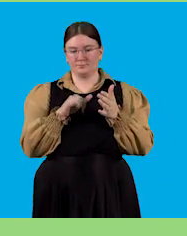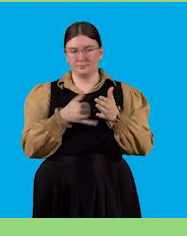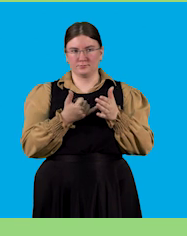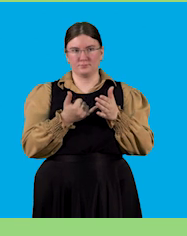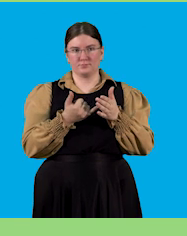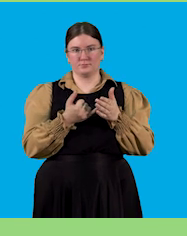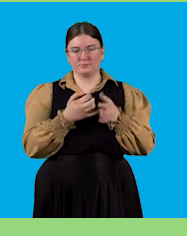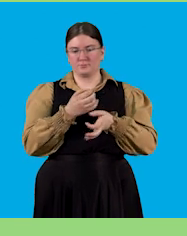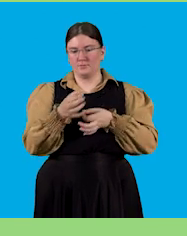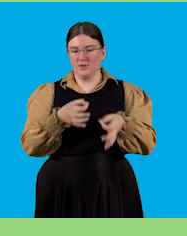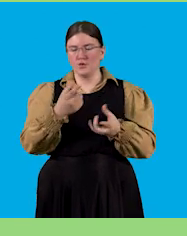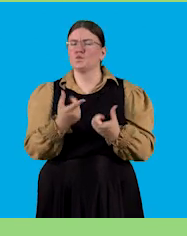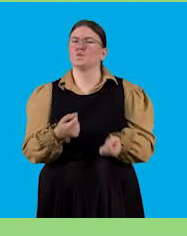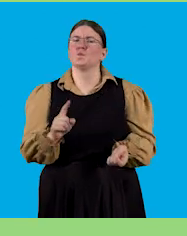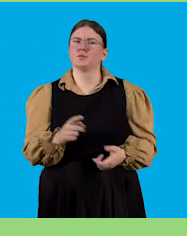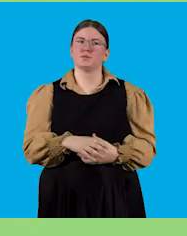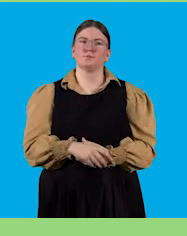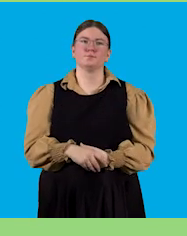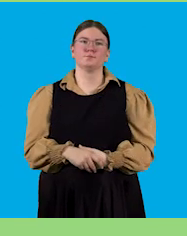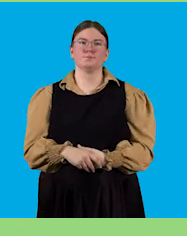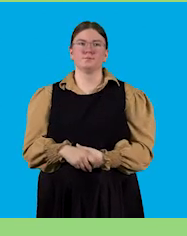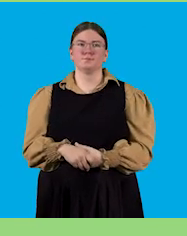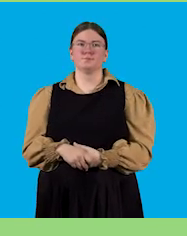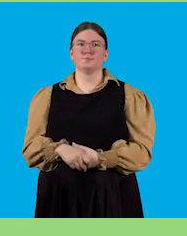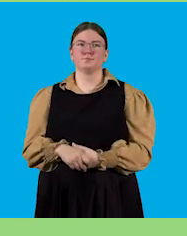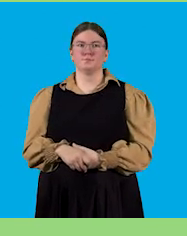give their functions.